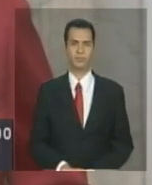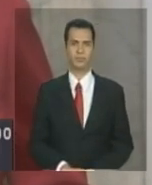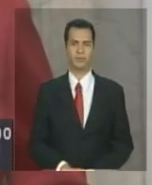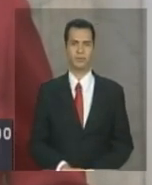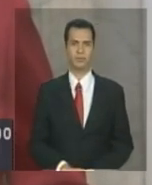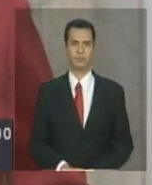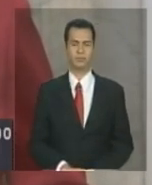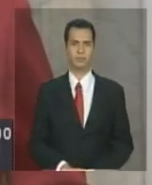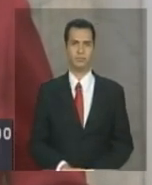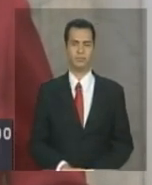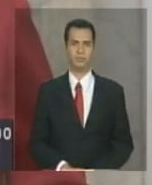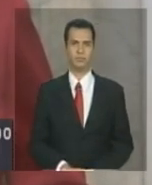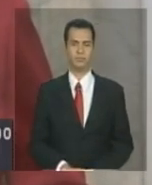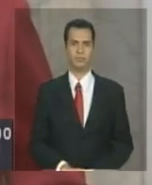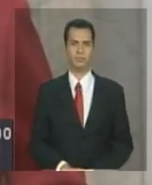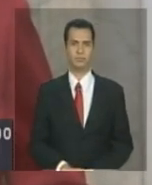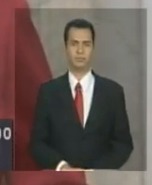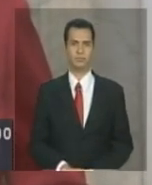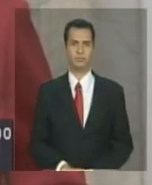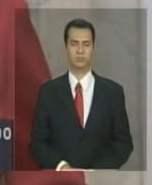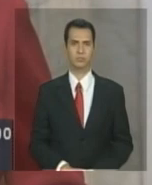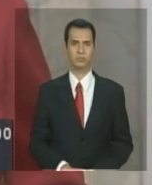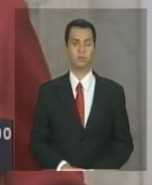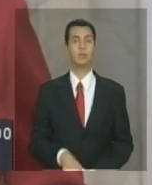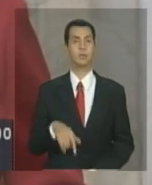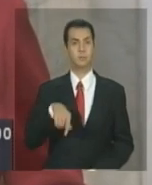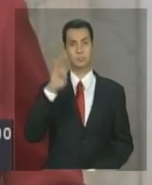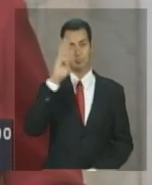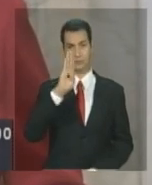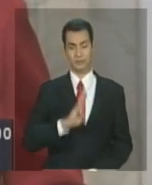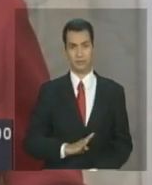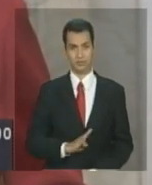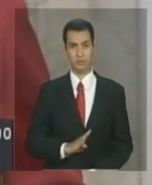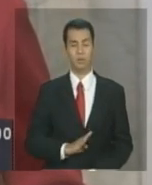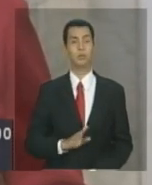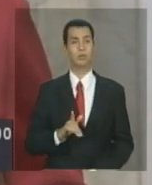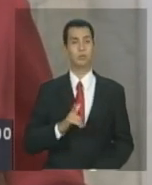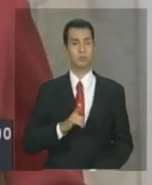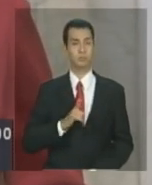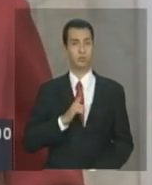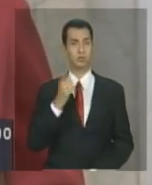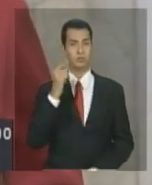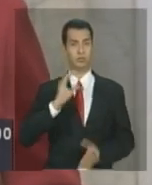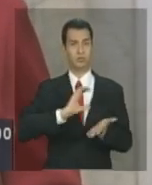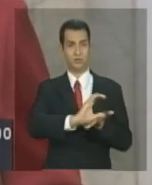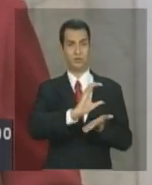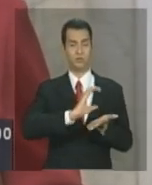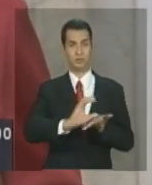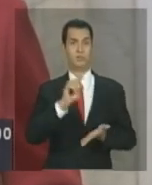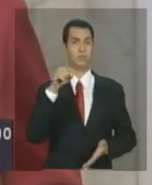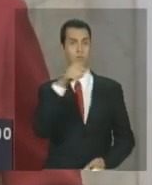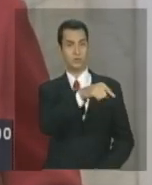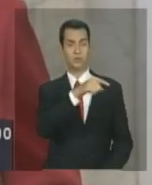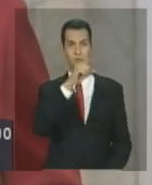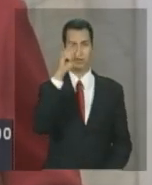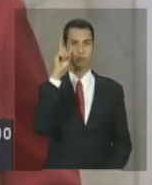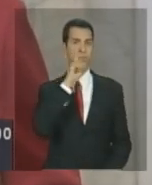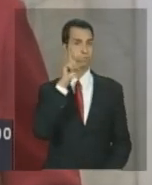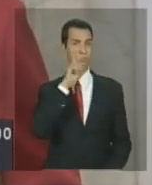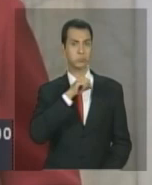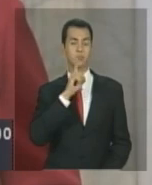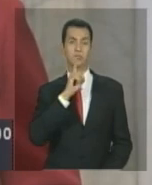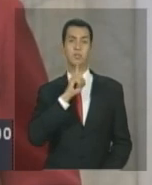investments. O investimento brasileiro nos Estados Unidos, o investimento direto, já chega